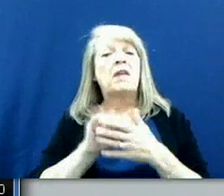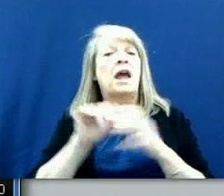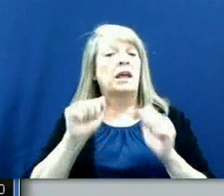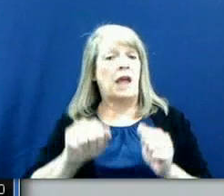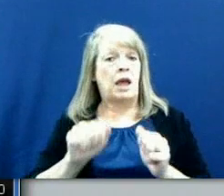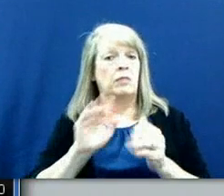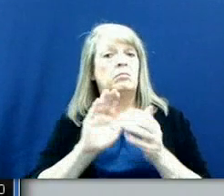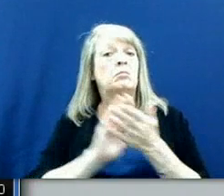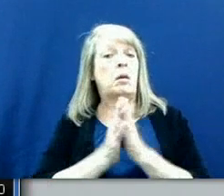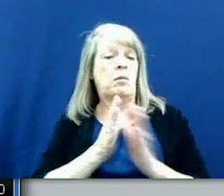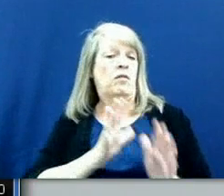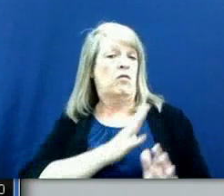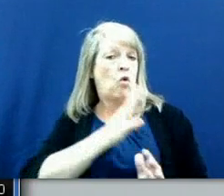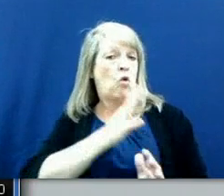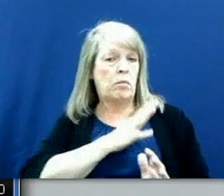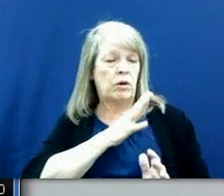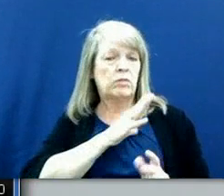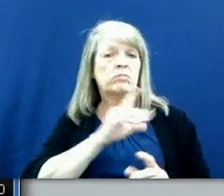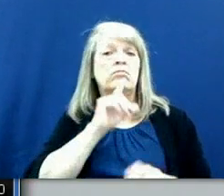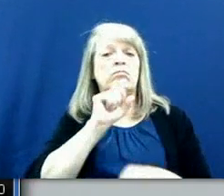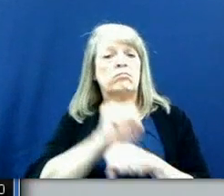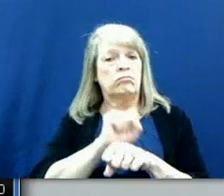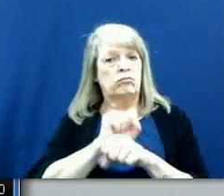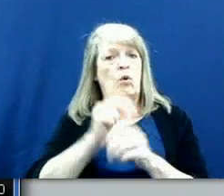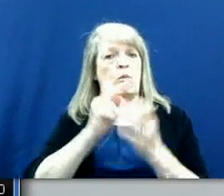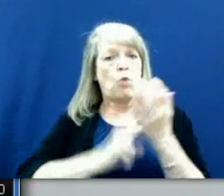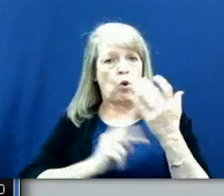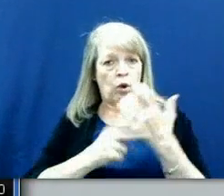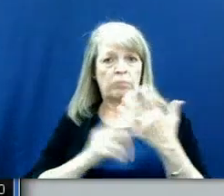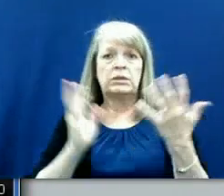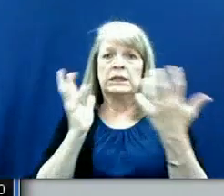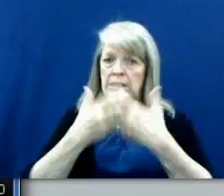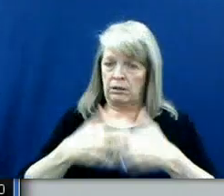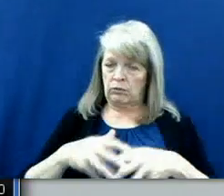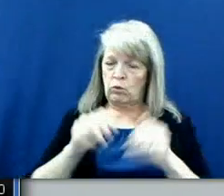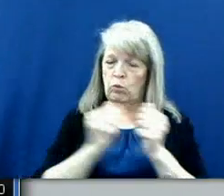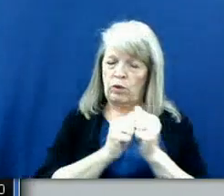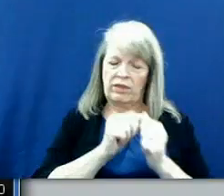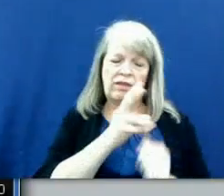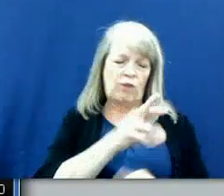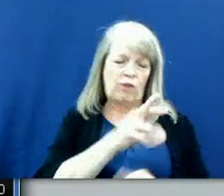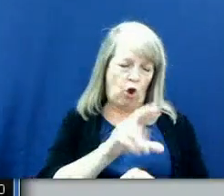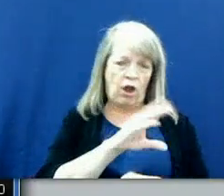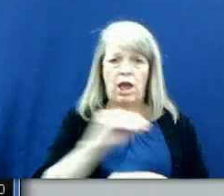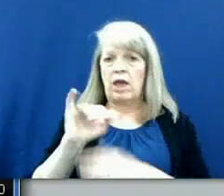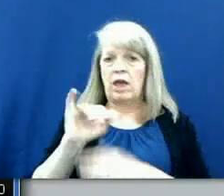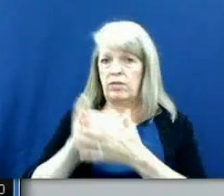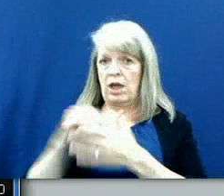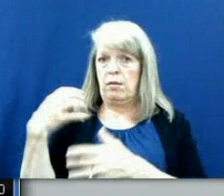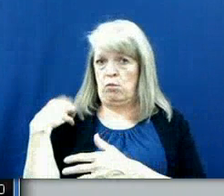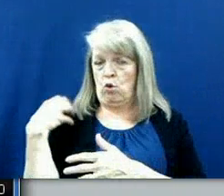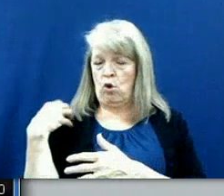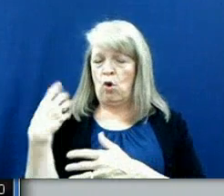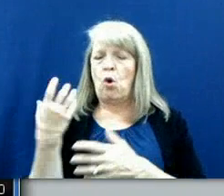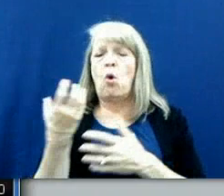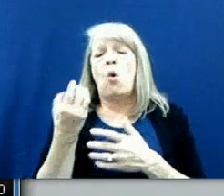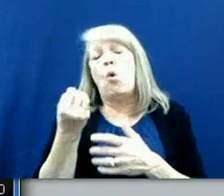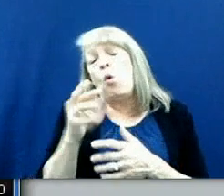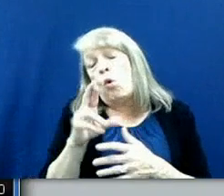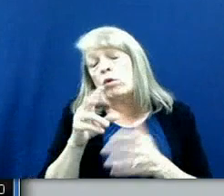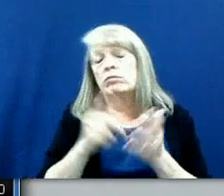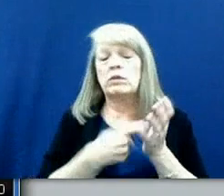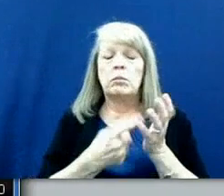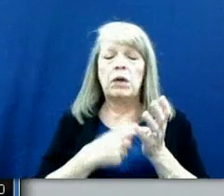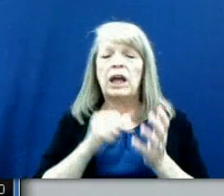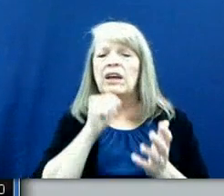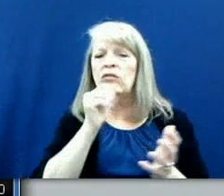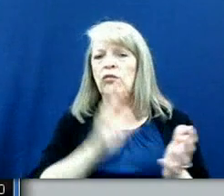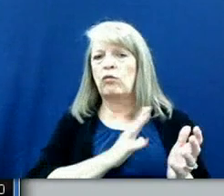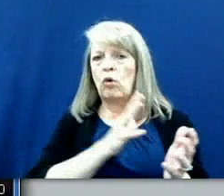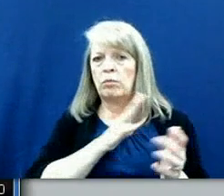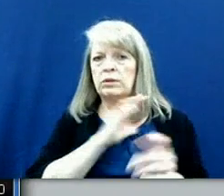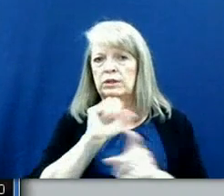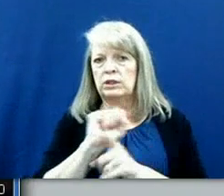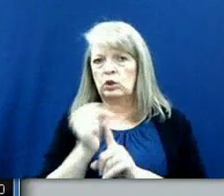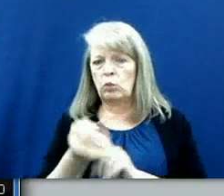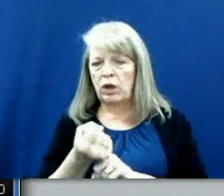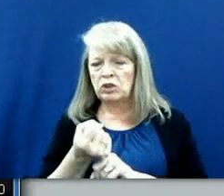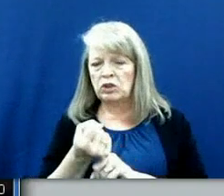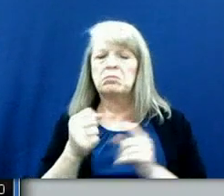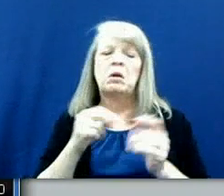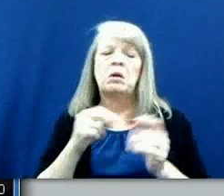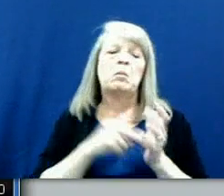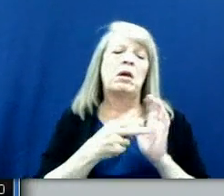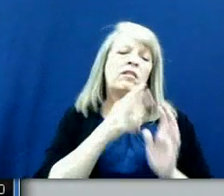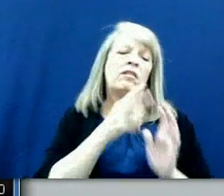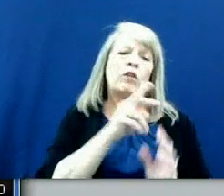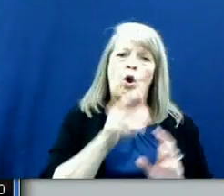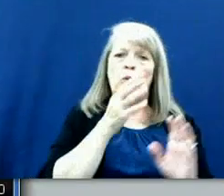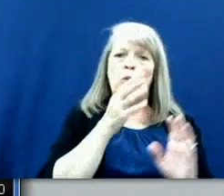formal program arranged by VR and the employer, or it might just be an informal situation where the